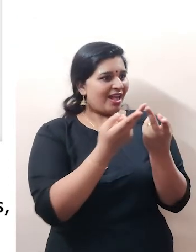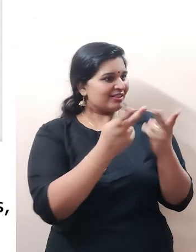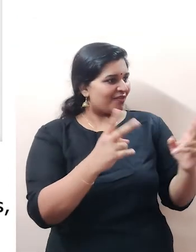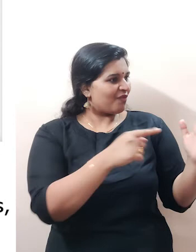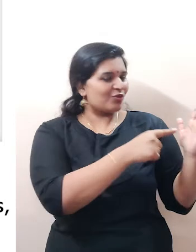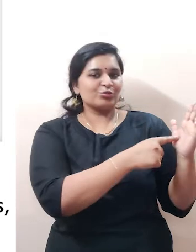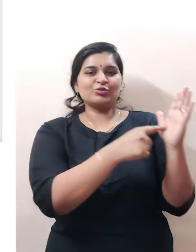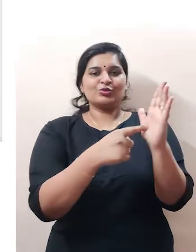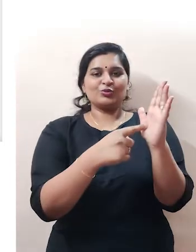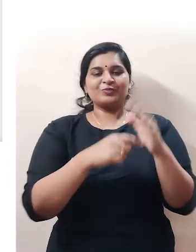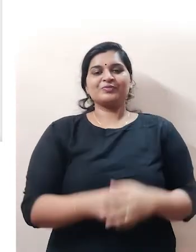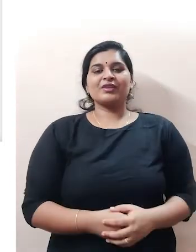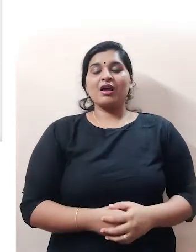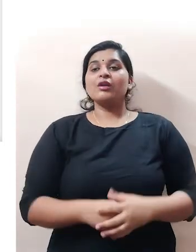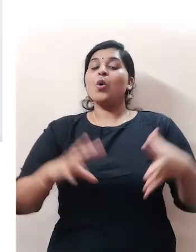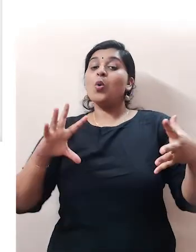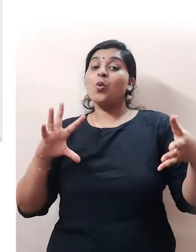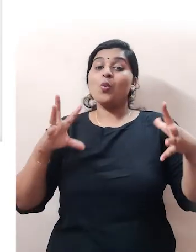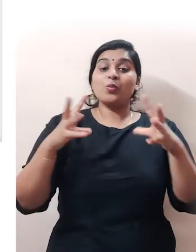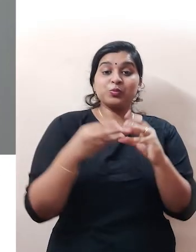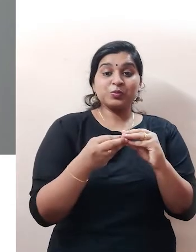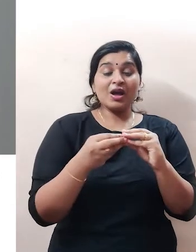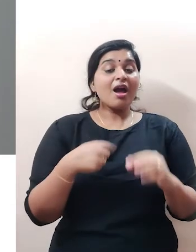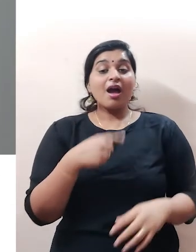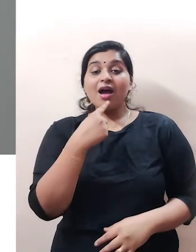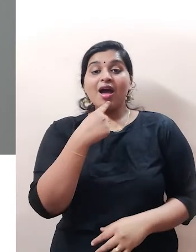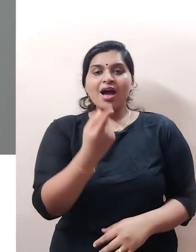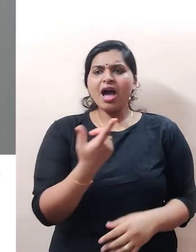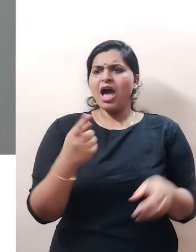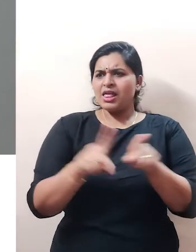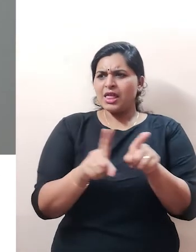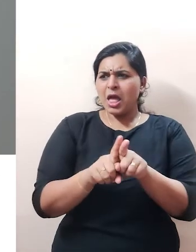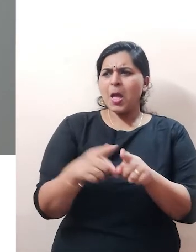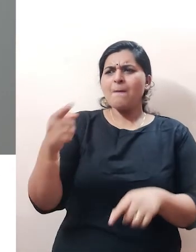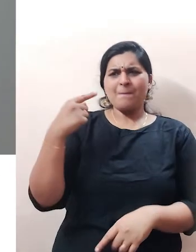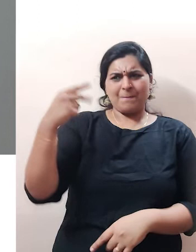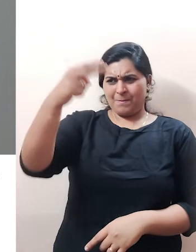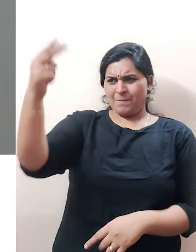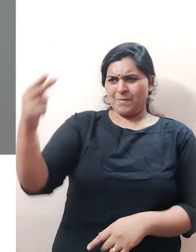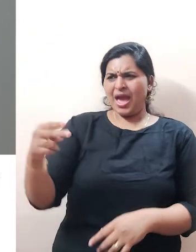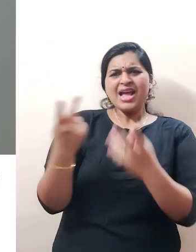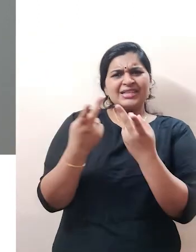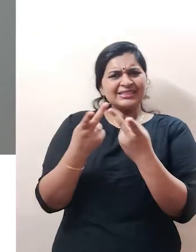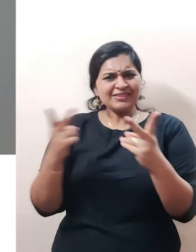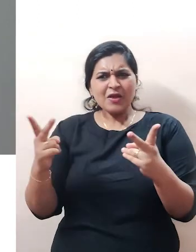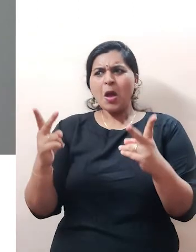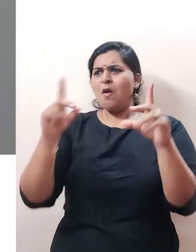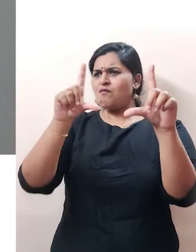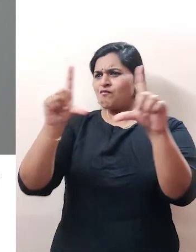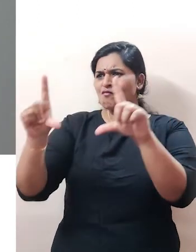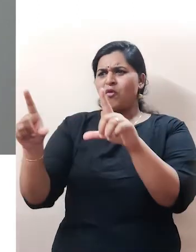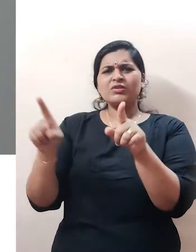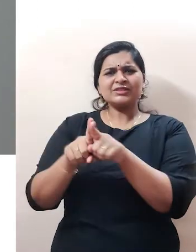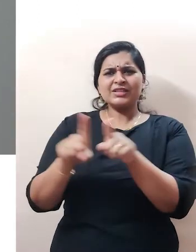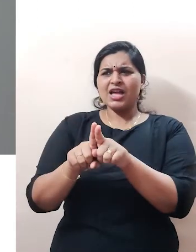flowers and bowls, akin to a still life. In conclusion, it's worth noting that here and in many other pictures of the